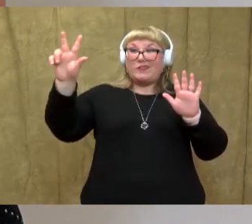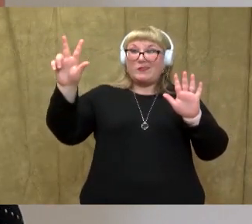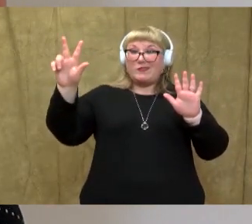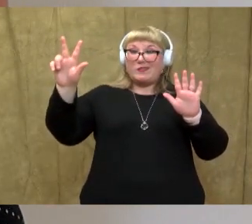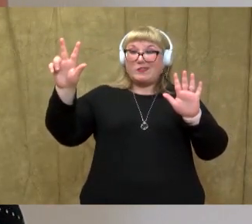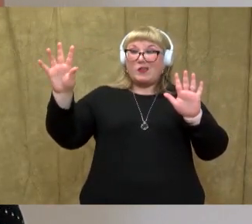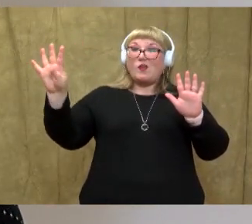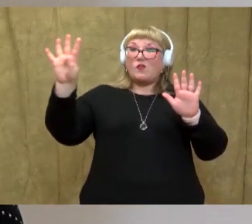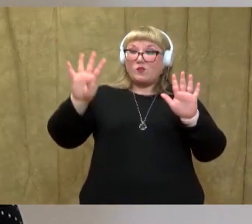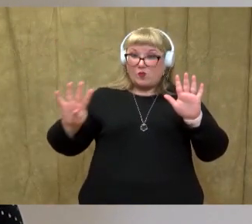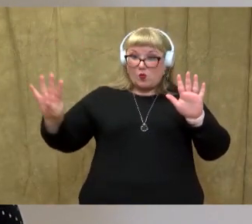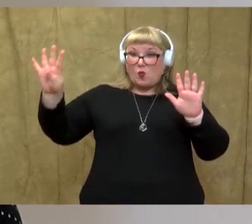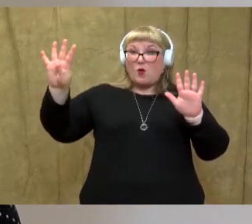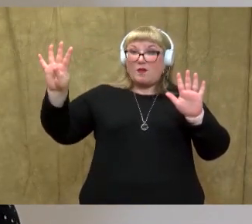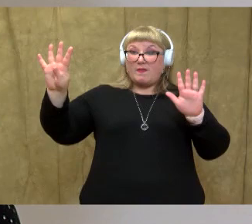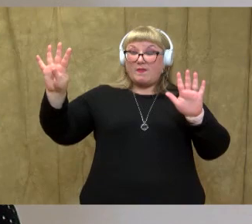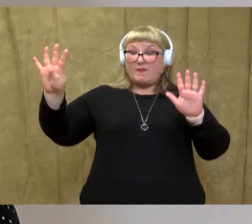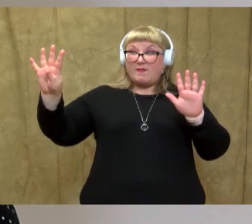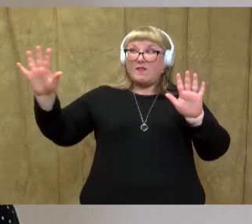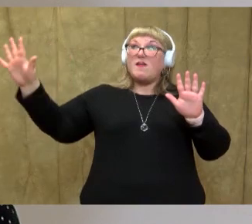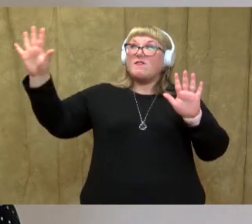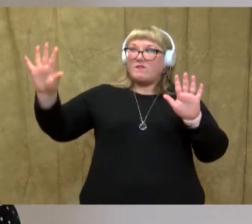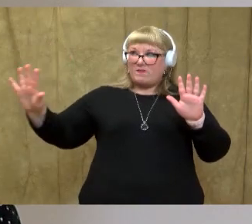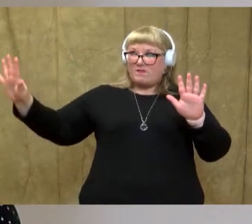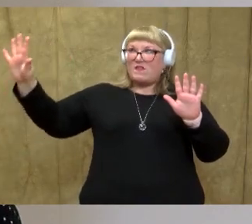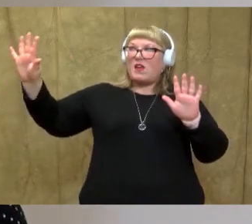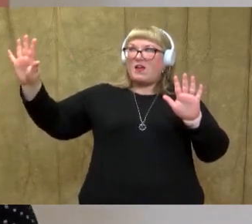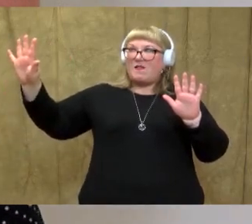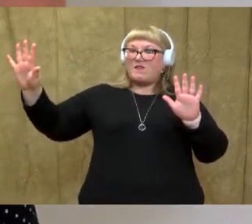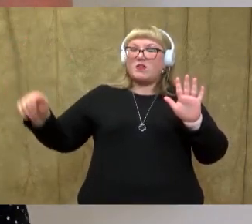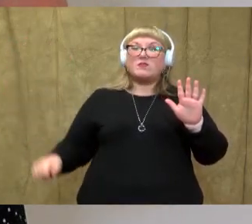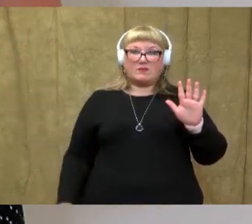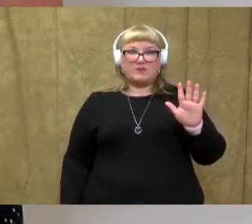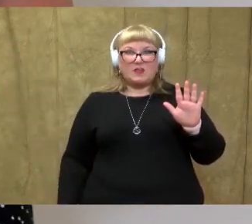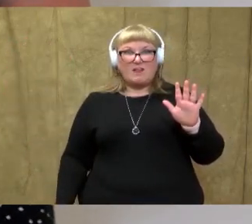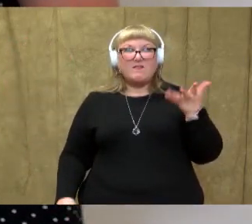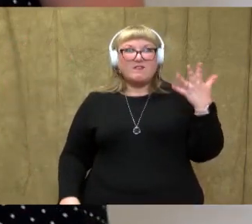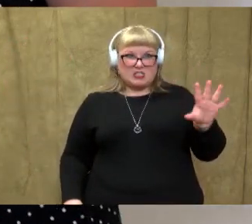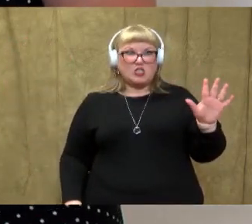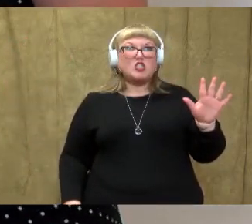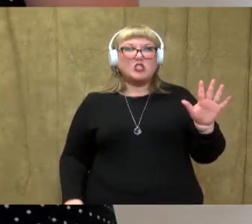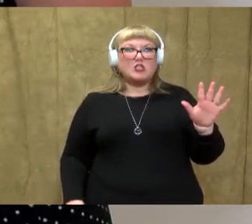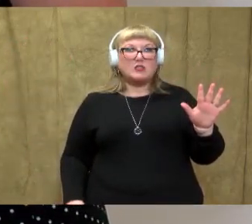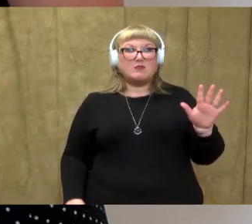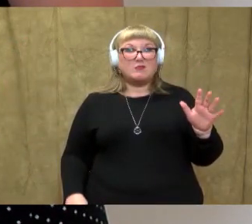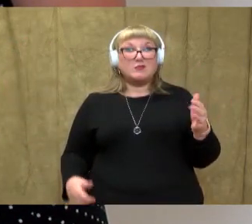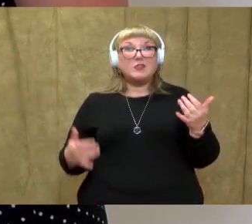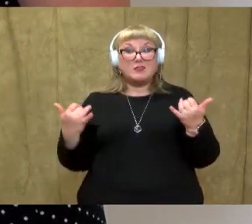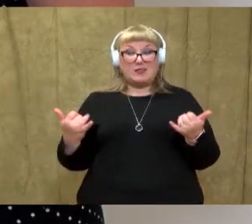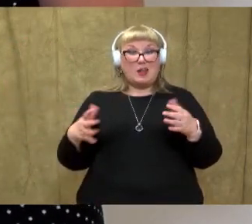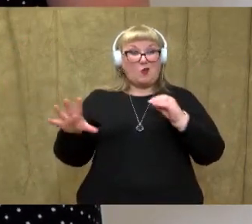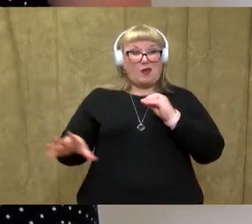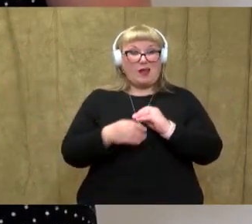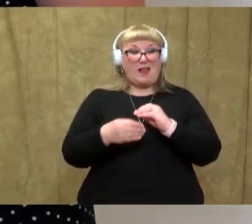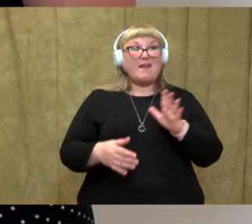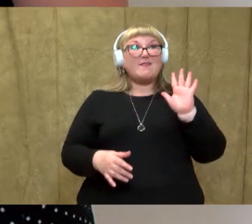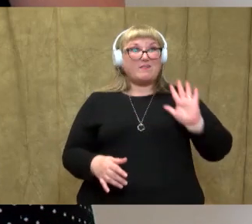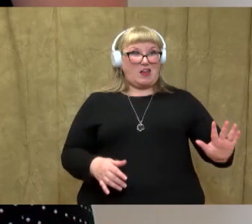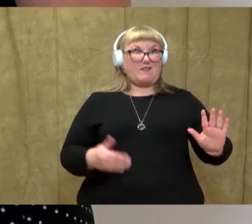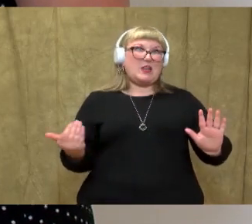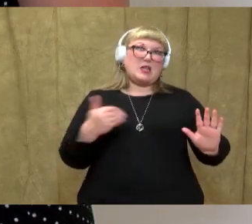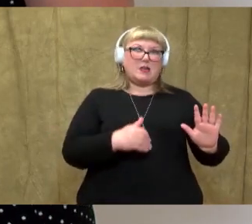3, 4, 5. 5 vegetables. Now let's